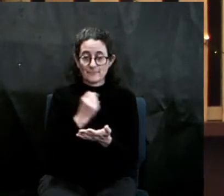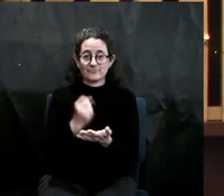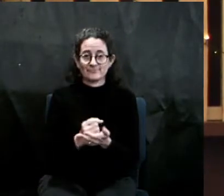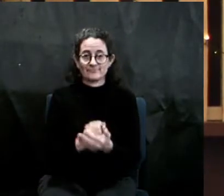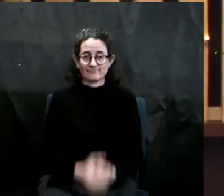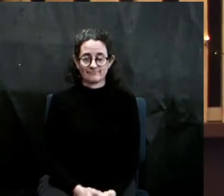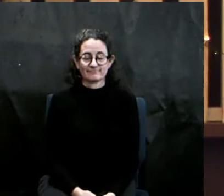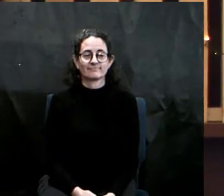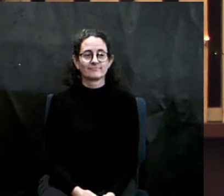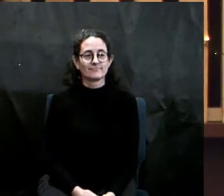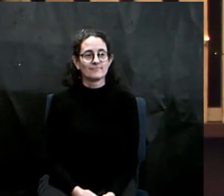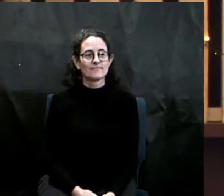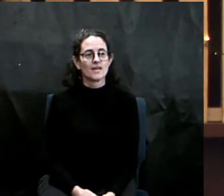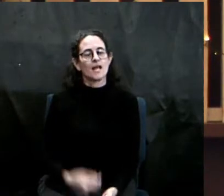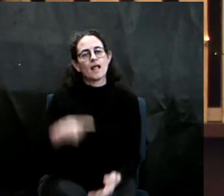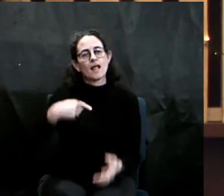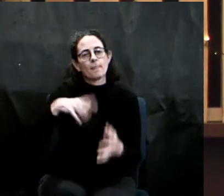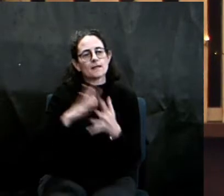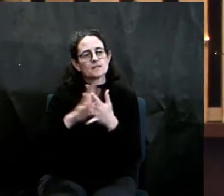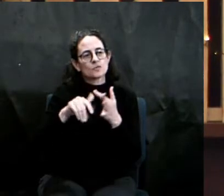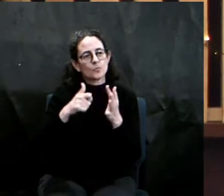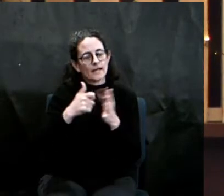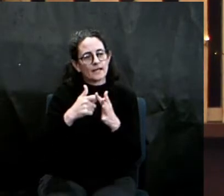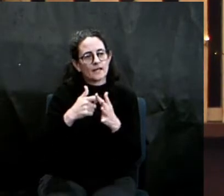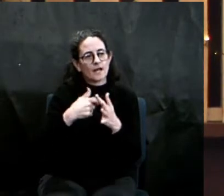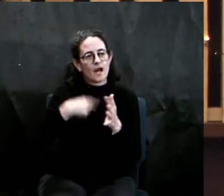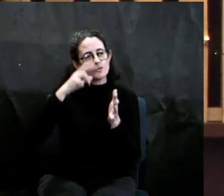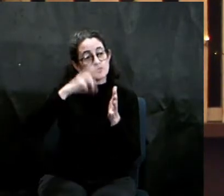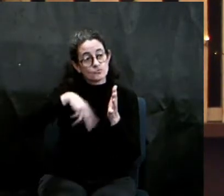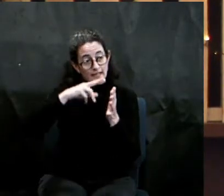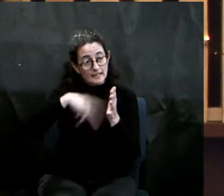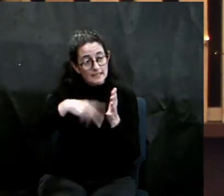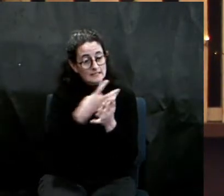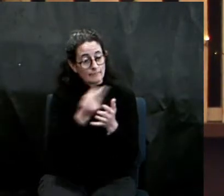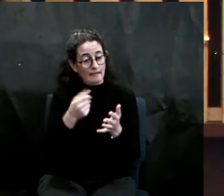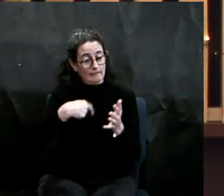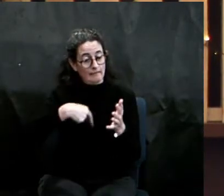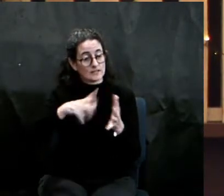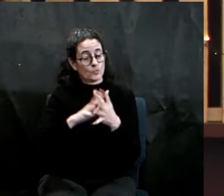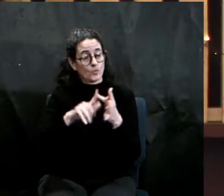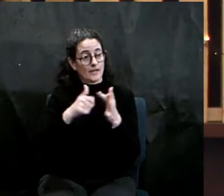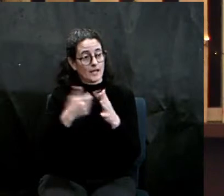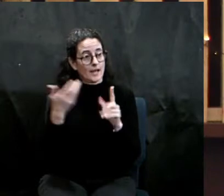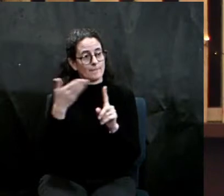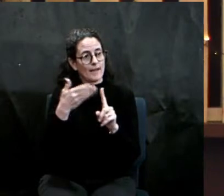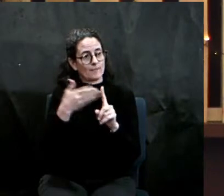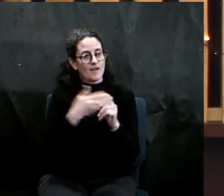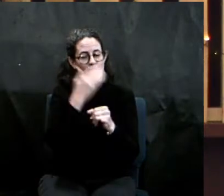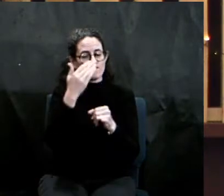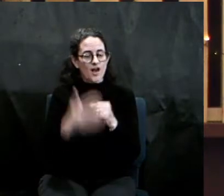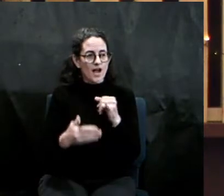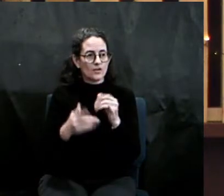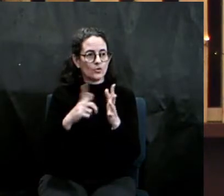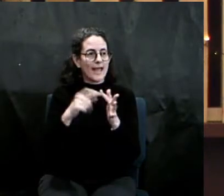Amen. This week I was reading an article about final episodes of famous TV